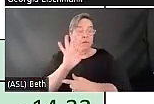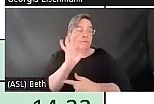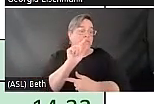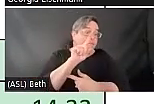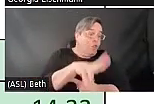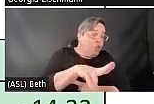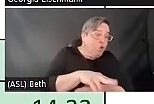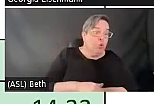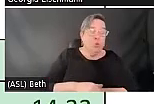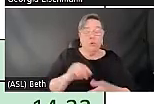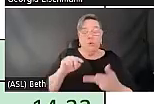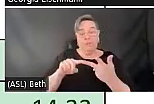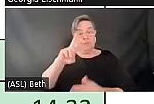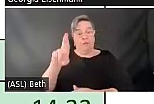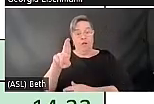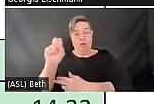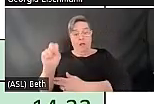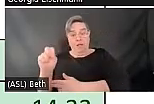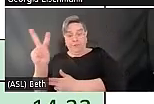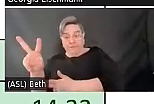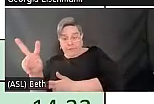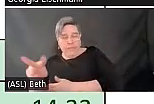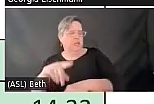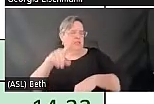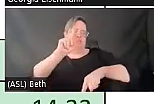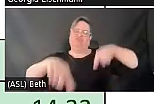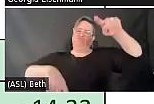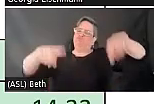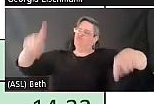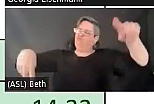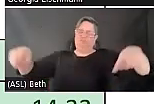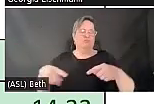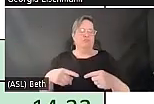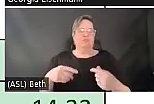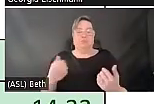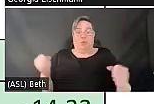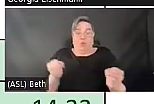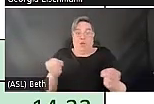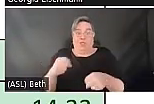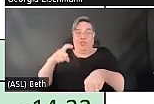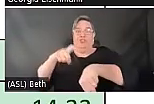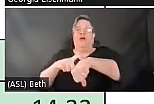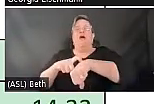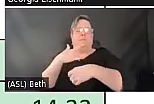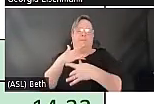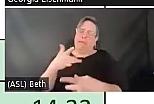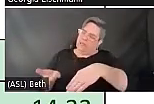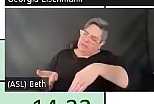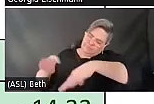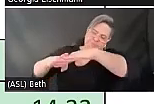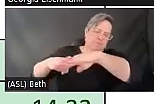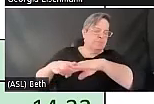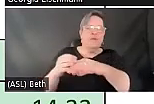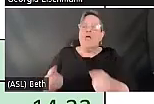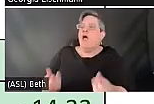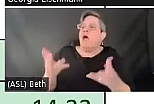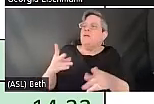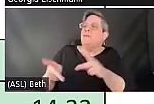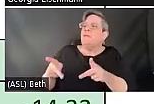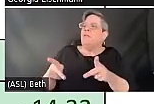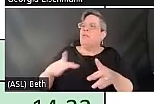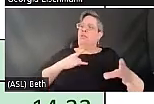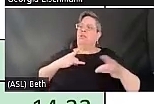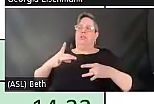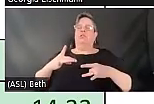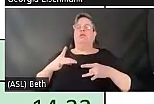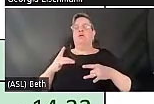be RSV. And this is the time of year that we see a significant increase in the number of visits